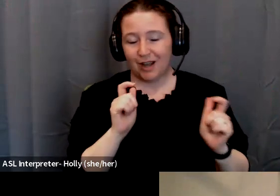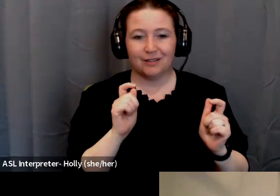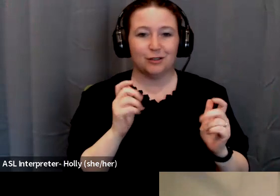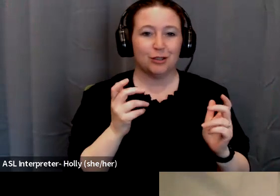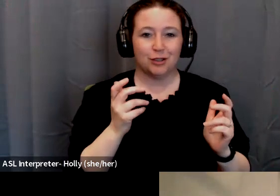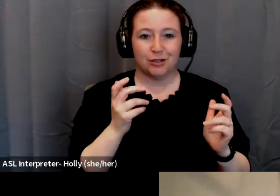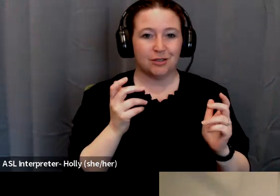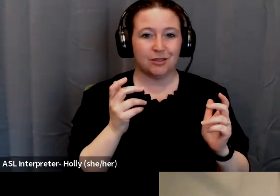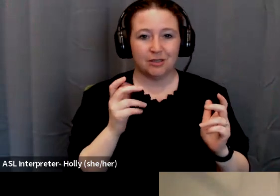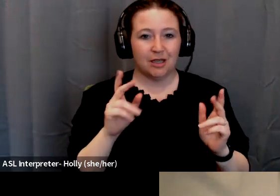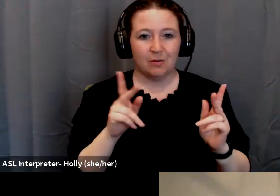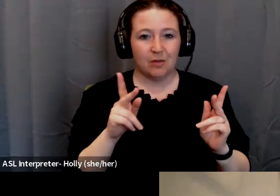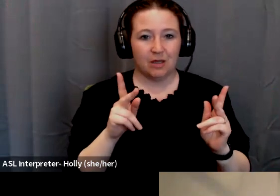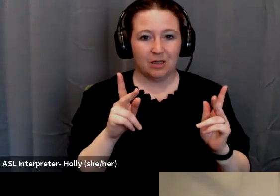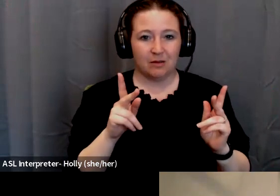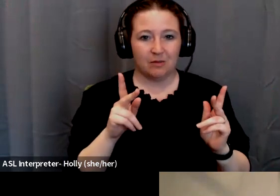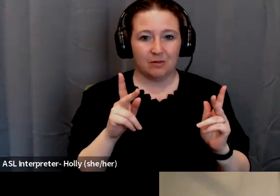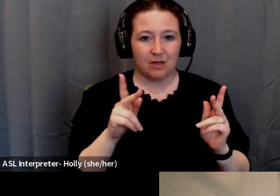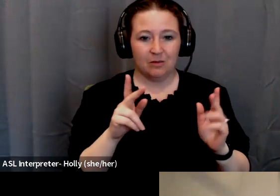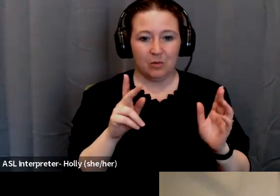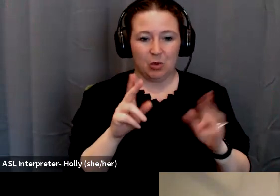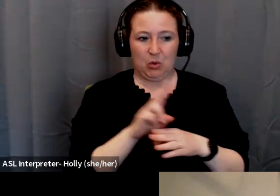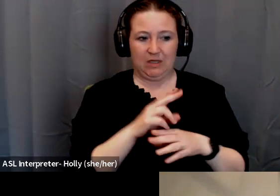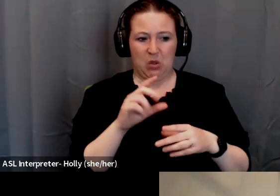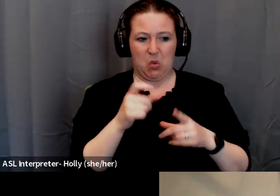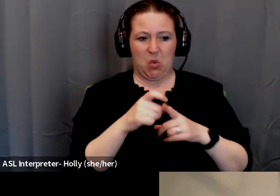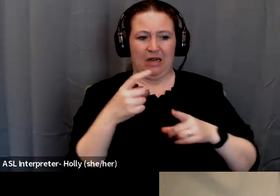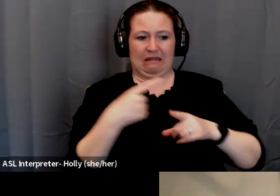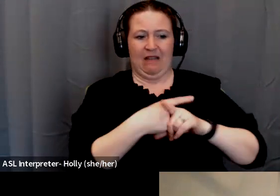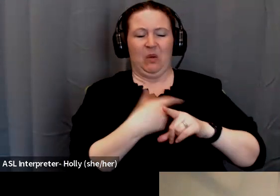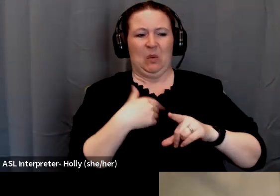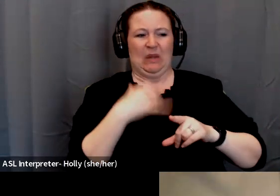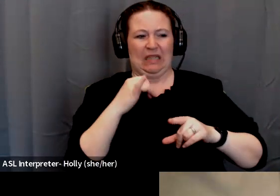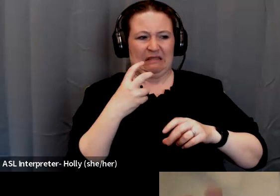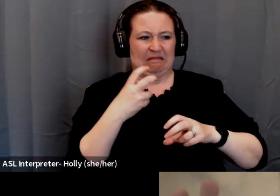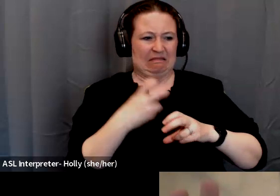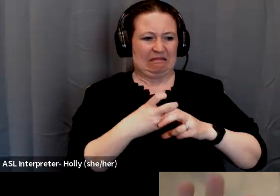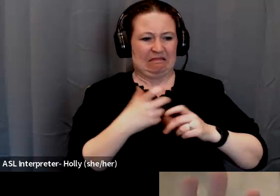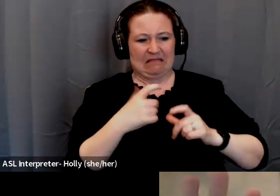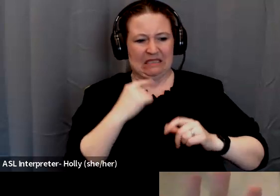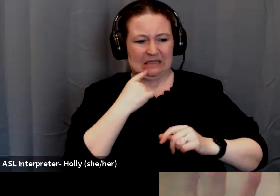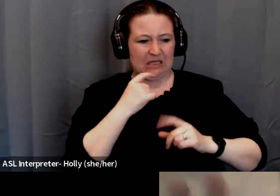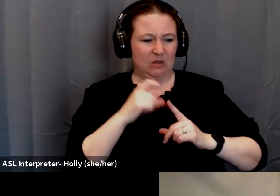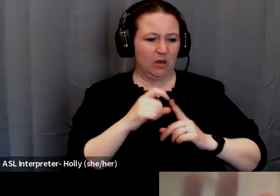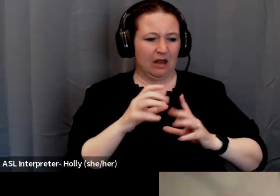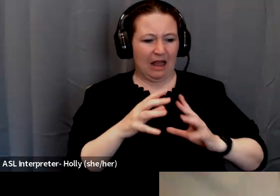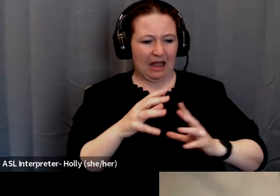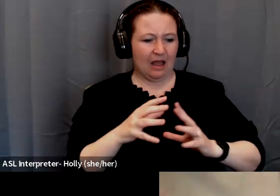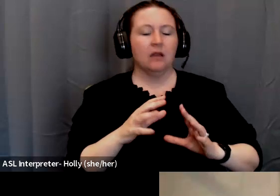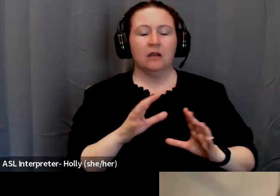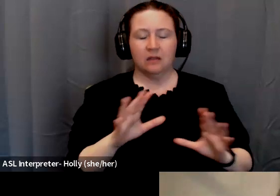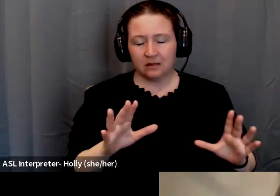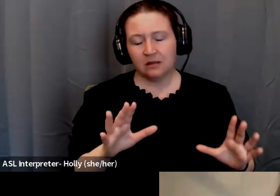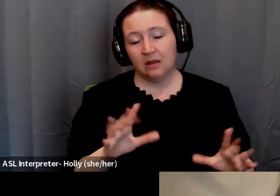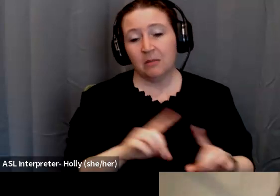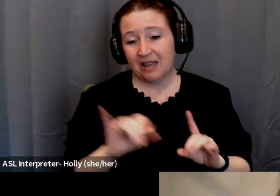even use of the word conflict made me stop to think, is that too hard of a word, right? So, but if